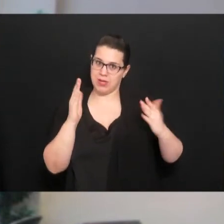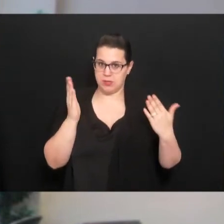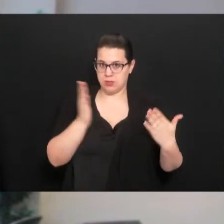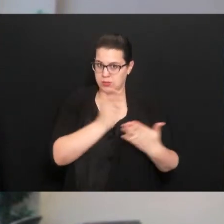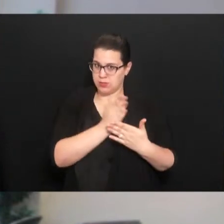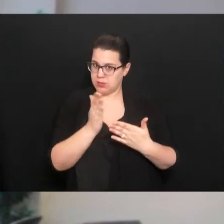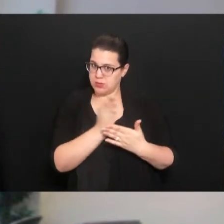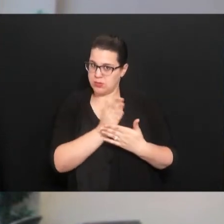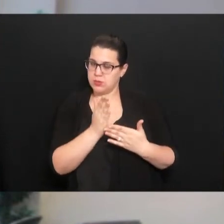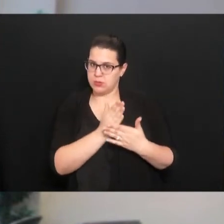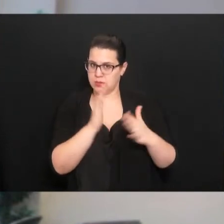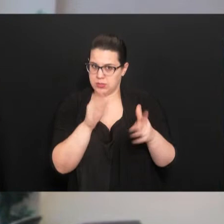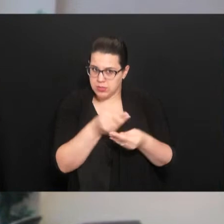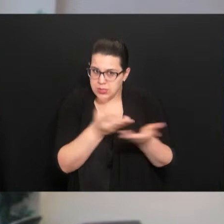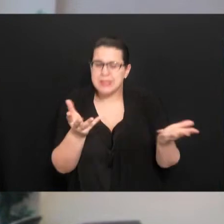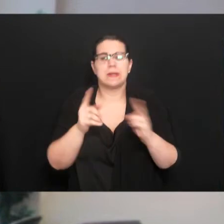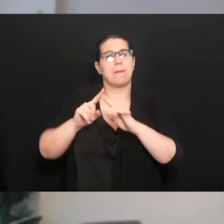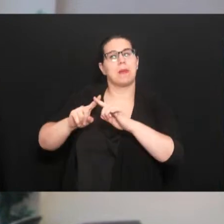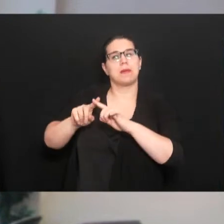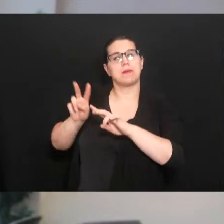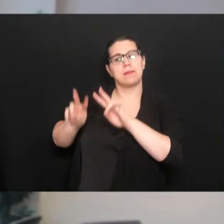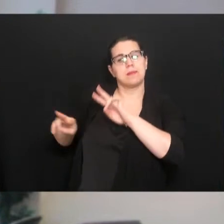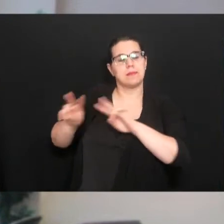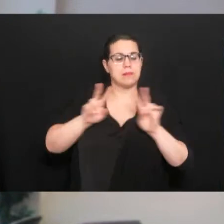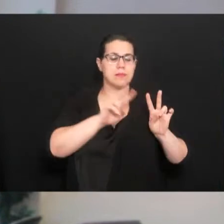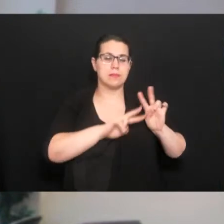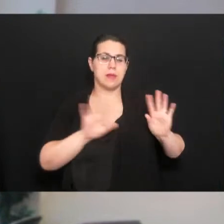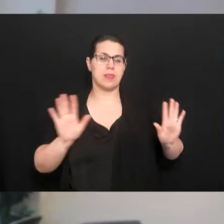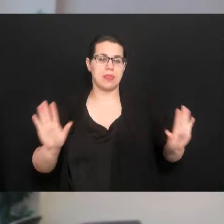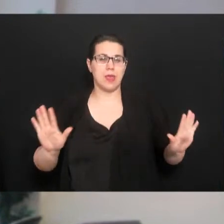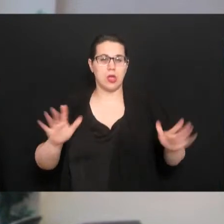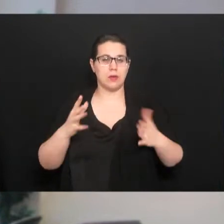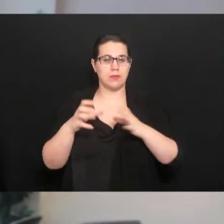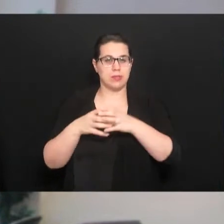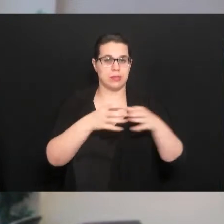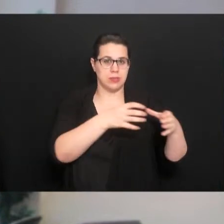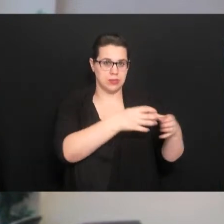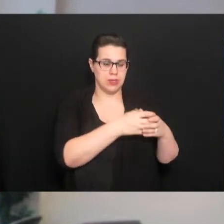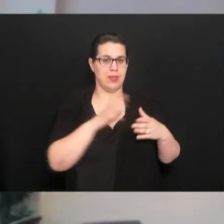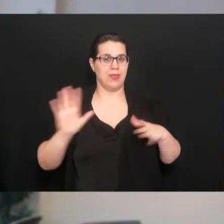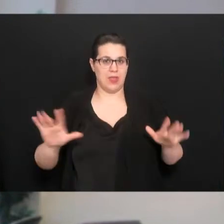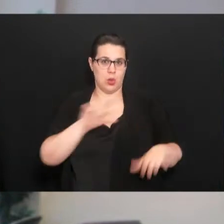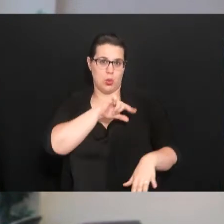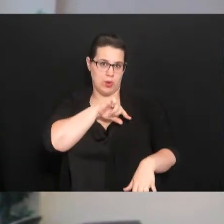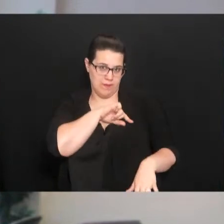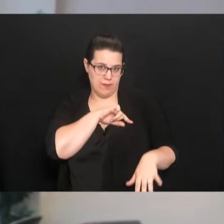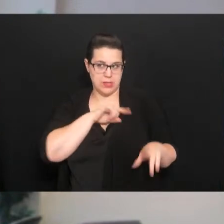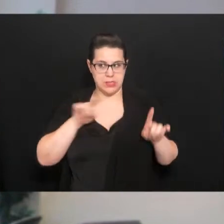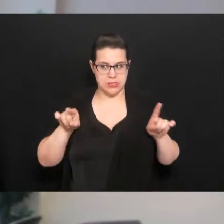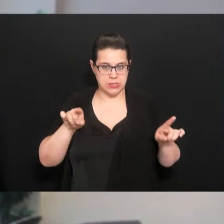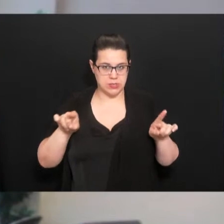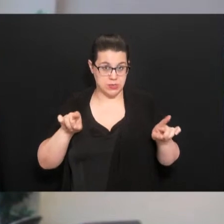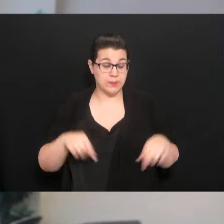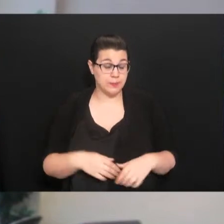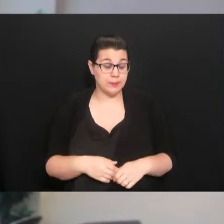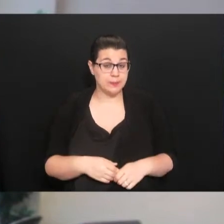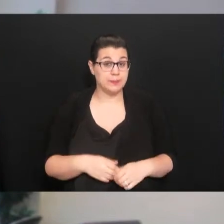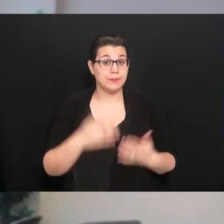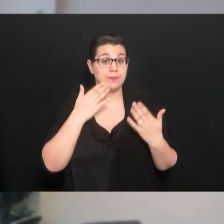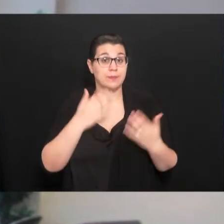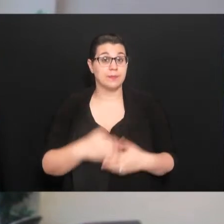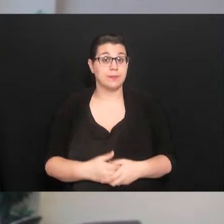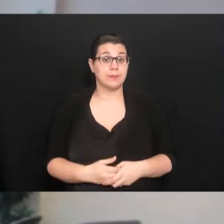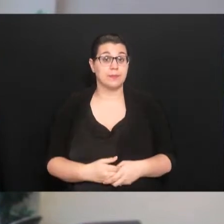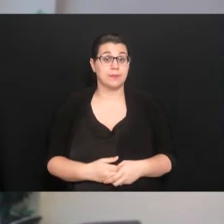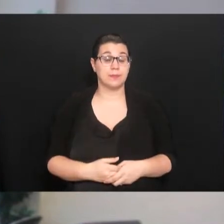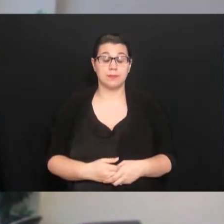how the assessment and the eligibility criteria get defined by the FDA and CDC. Thank you. All